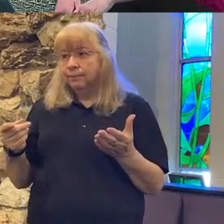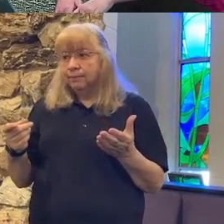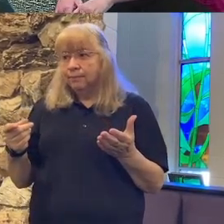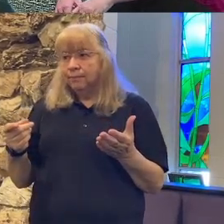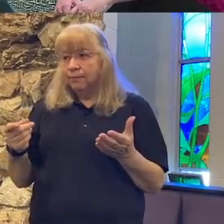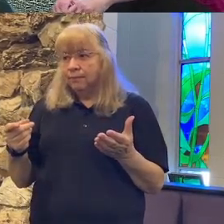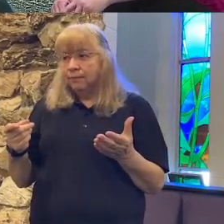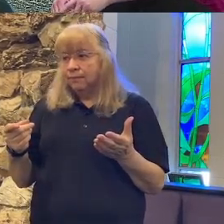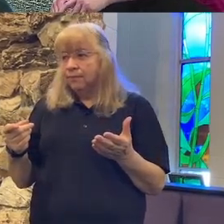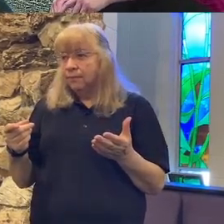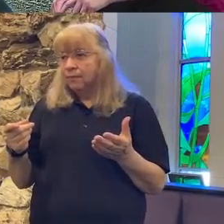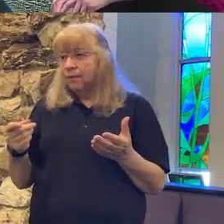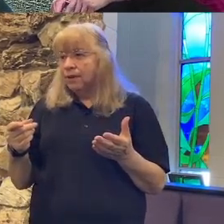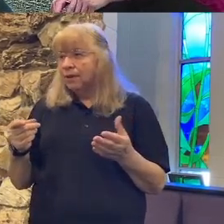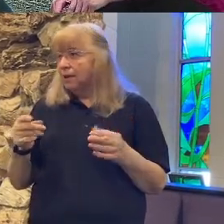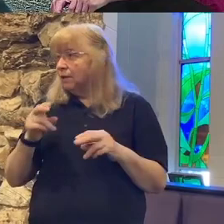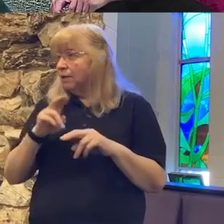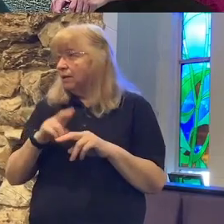You're sitting in one today.